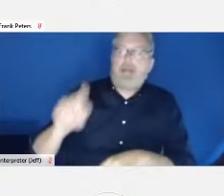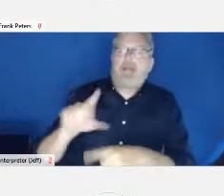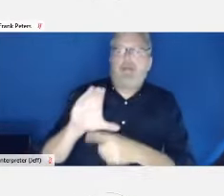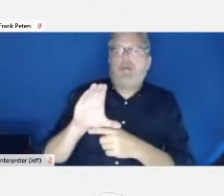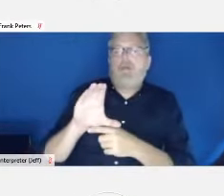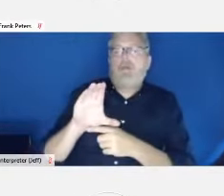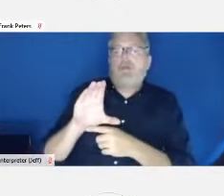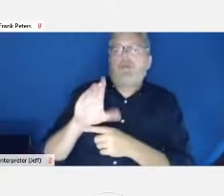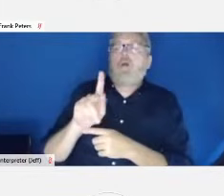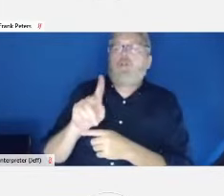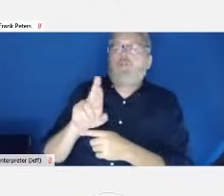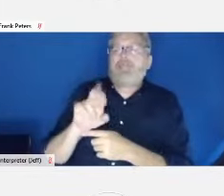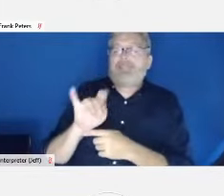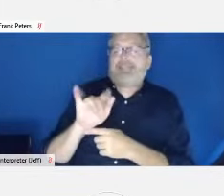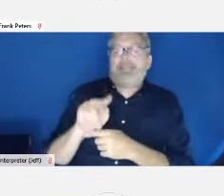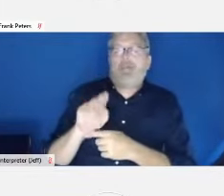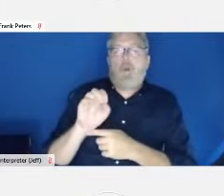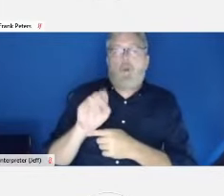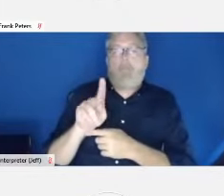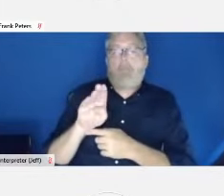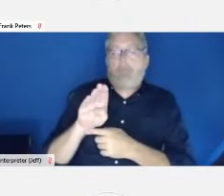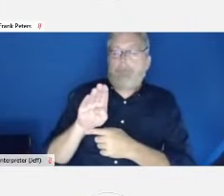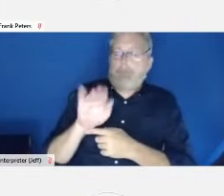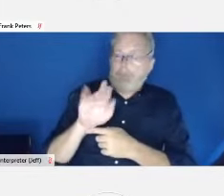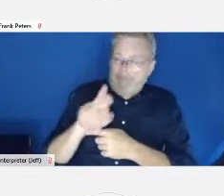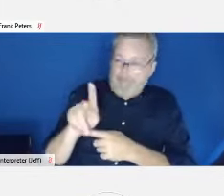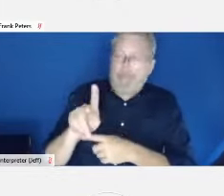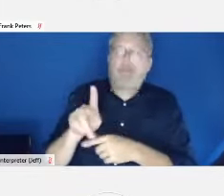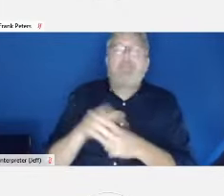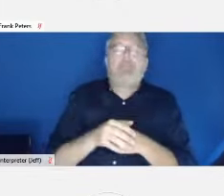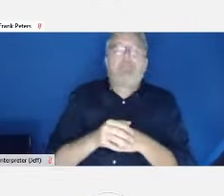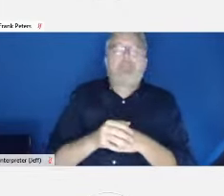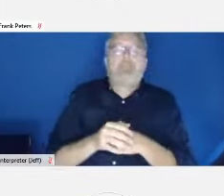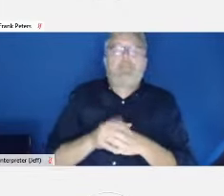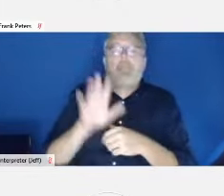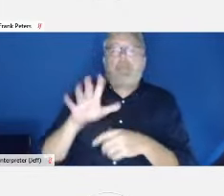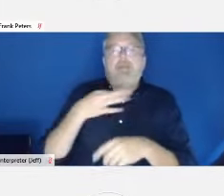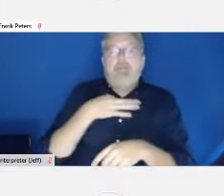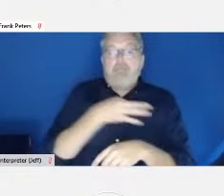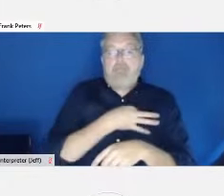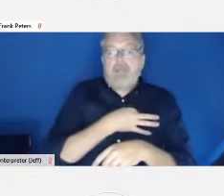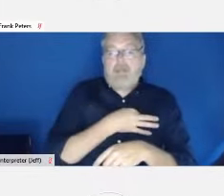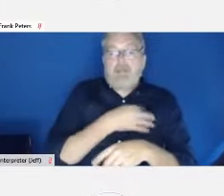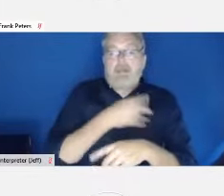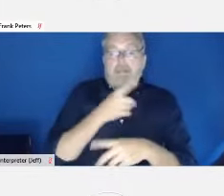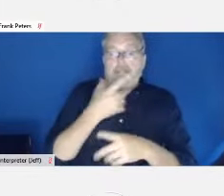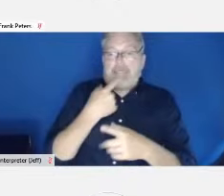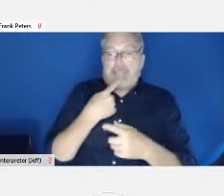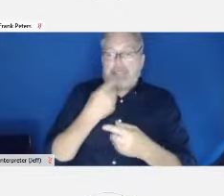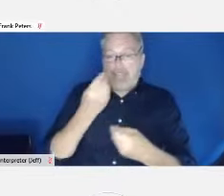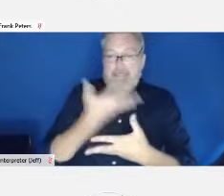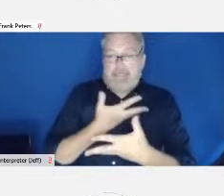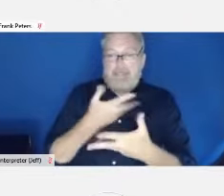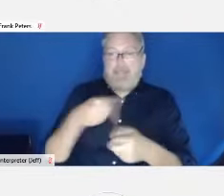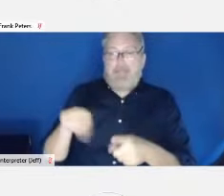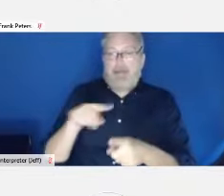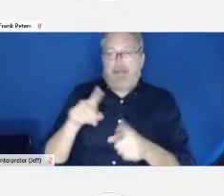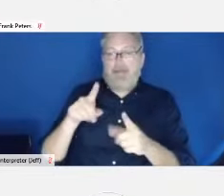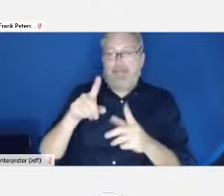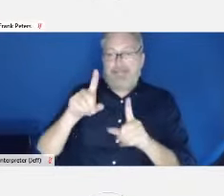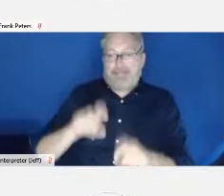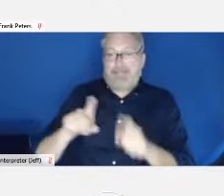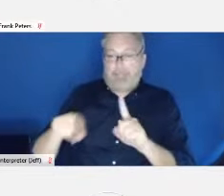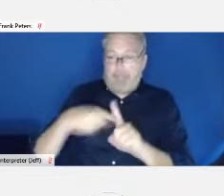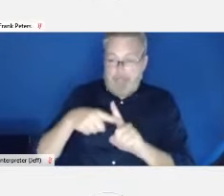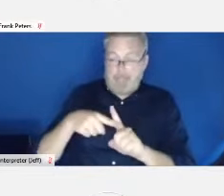Kristen Obink. Let's see, if as a faculty member, if a student tells us they have tested positive, but we have not